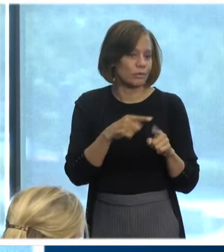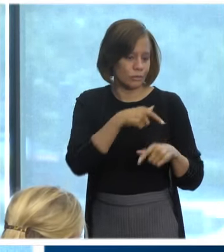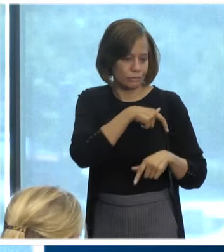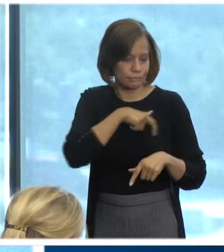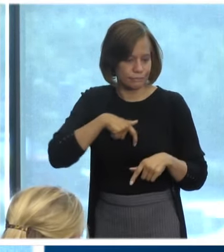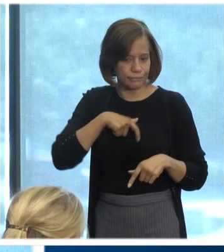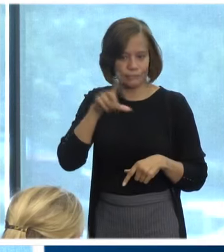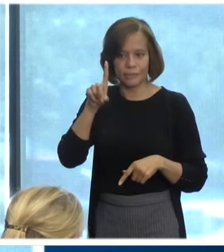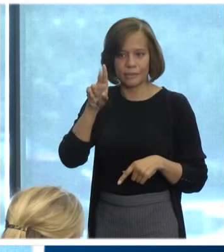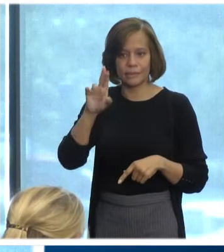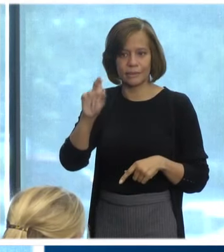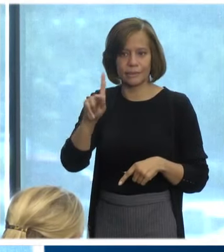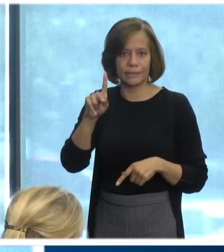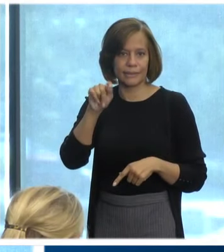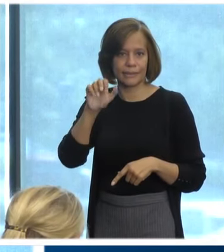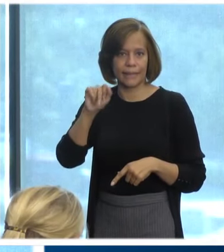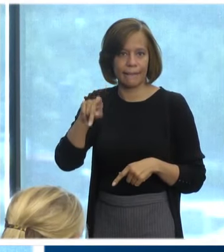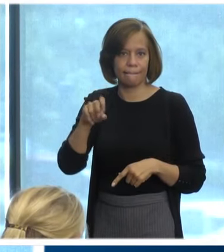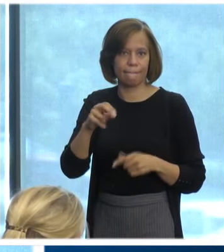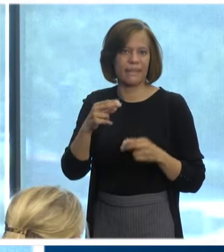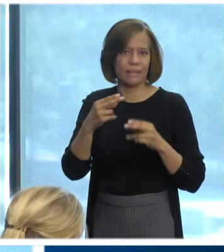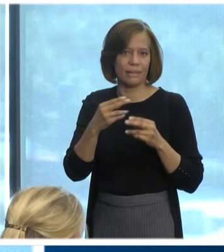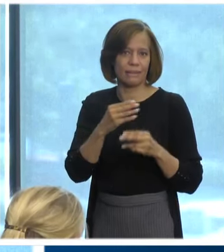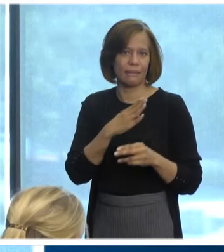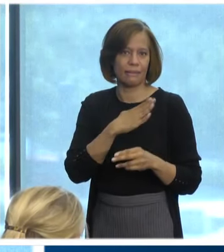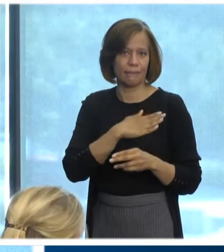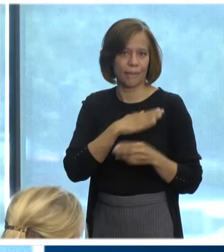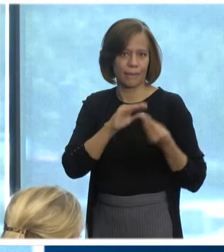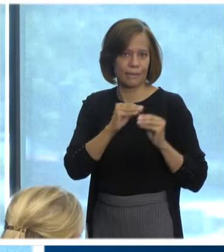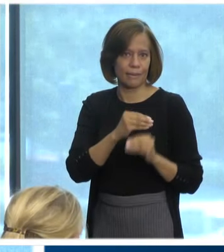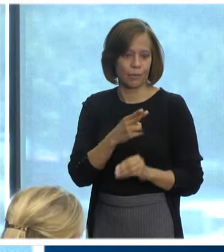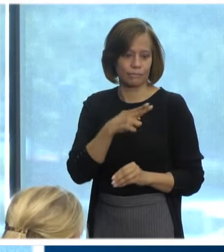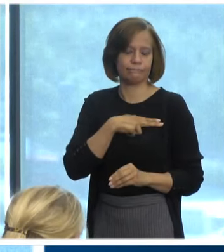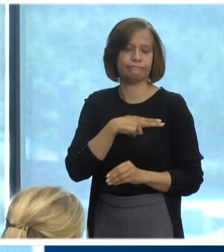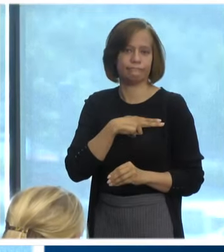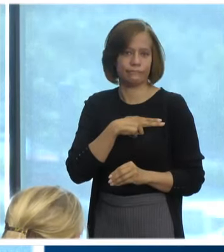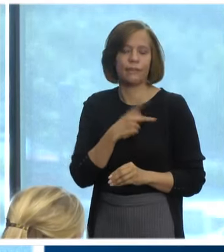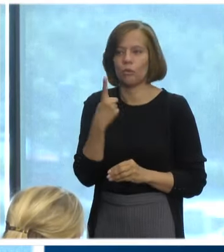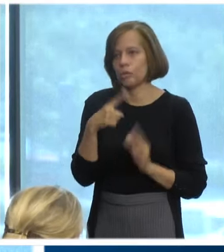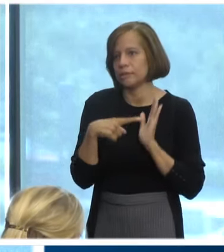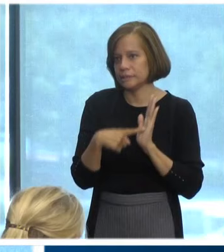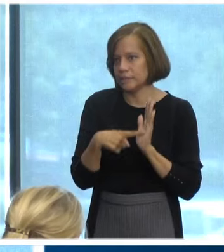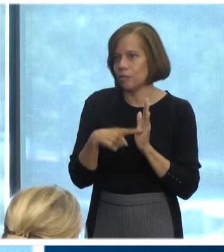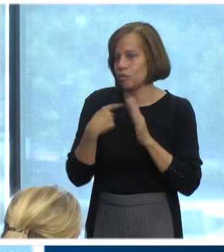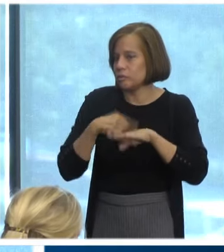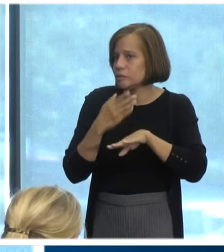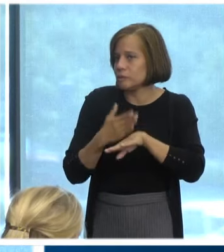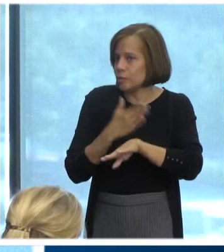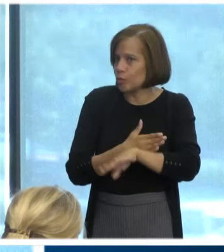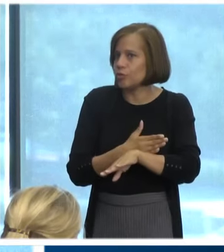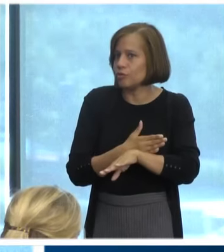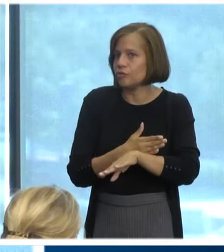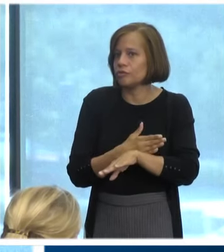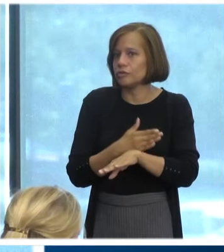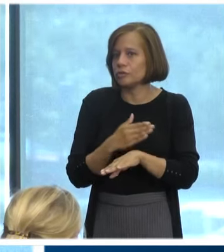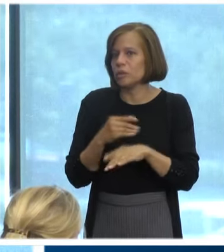put badge numbers on there so it would be more readily apparent. And that was one of the examples where we did improve in